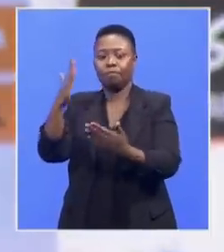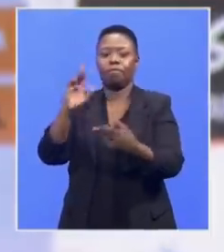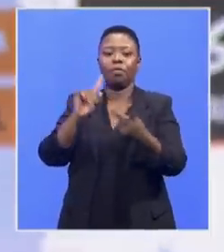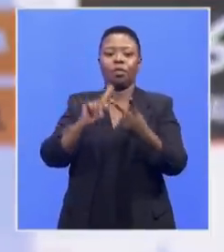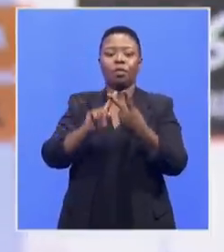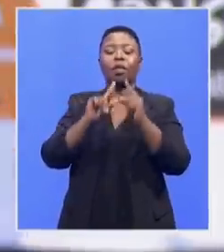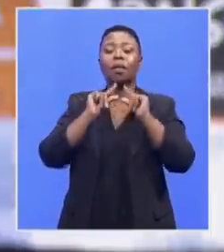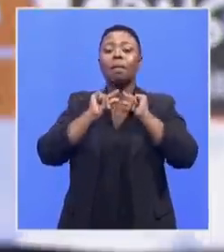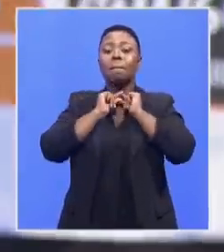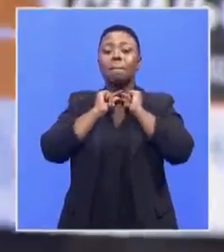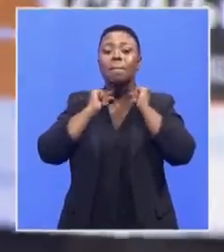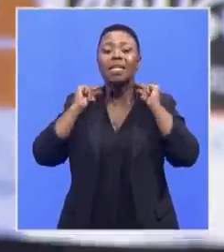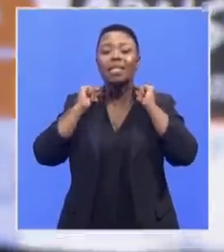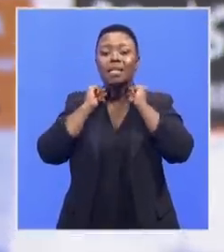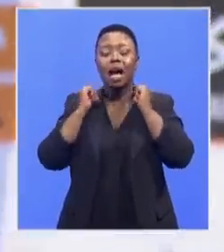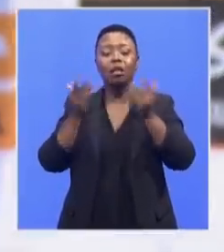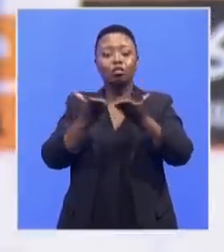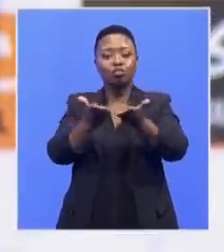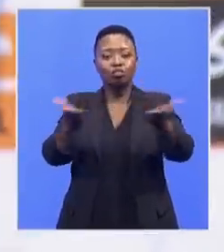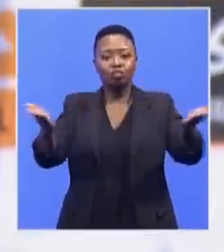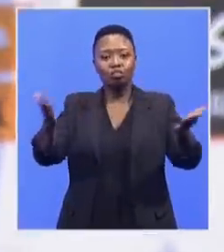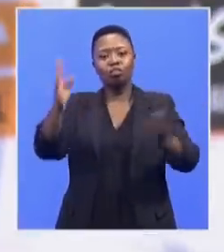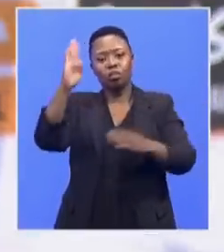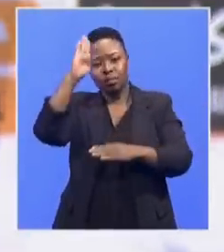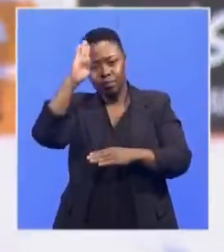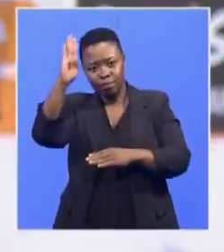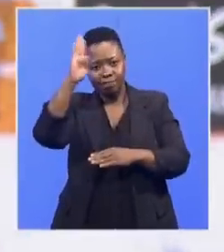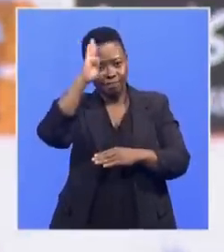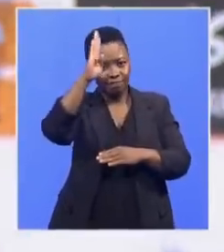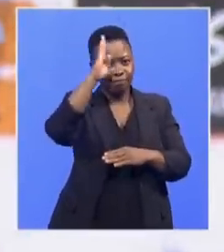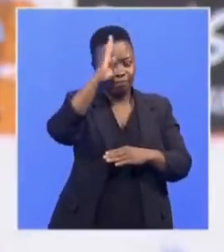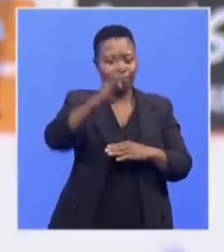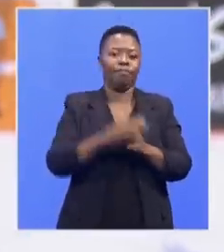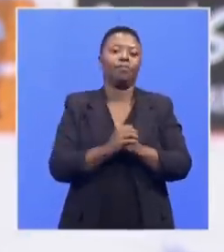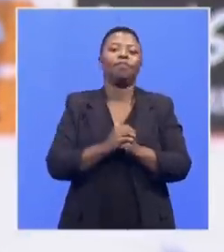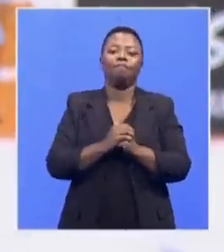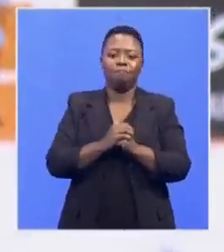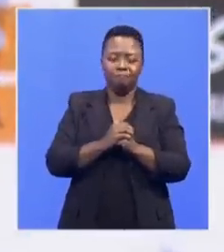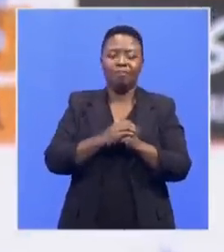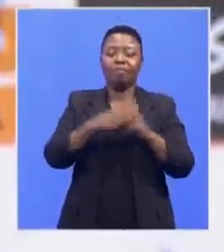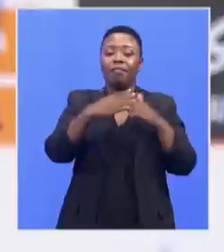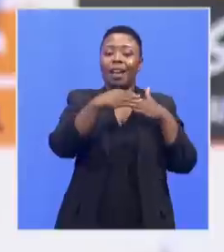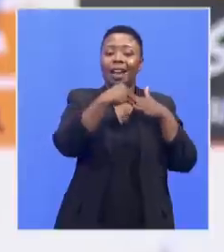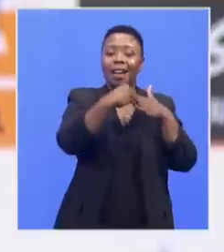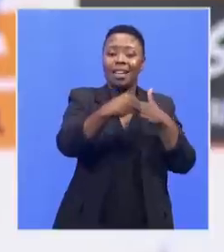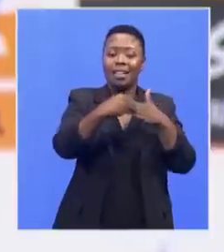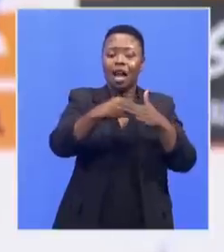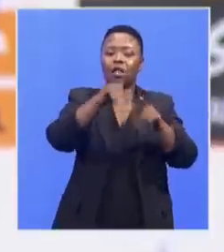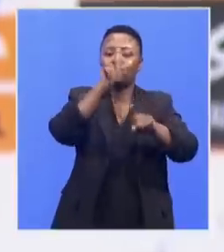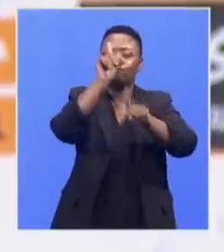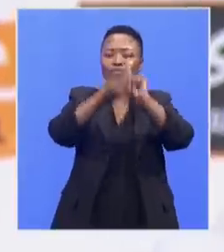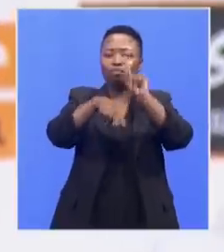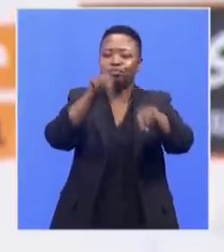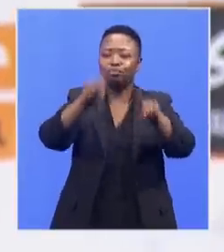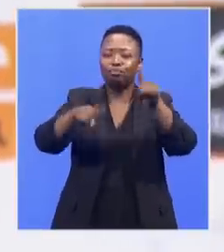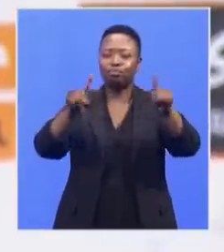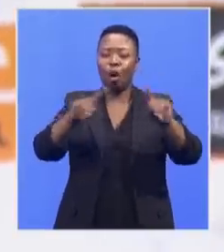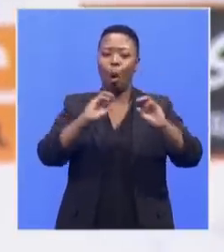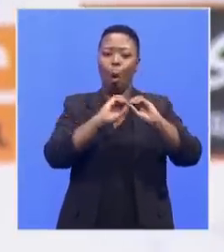ba teng gare ga rona and various leaders of various